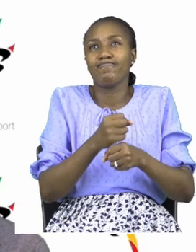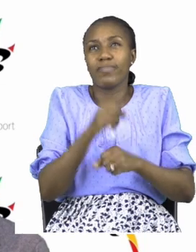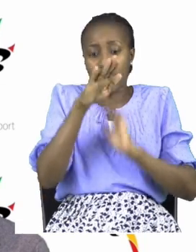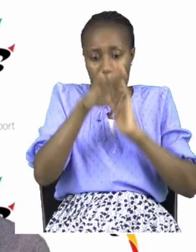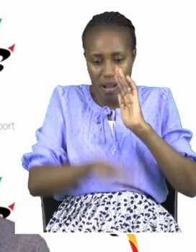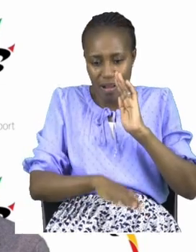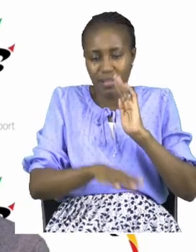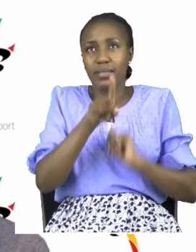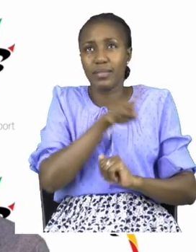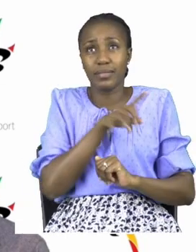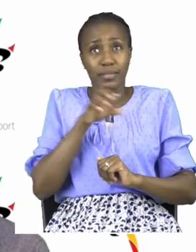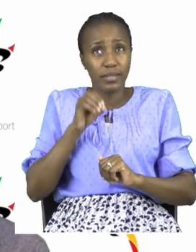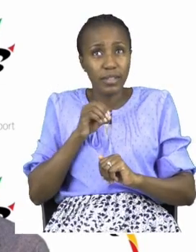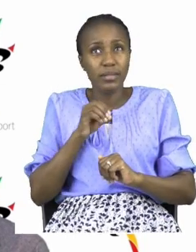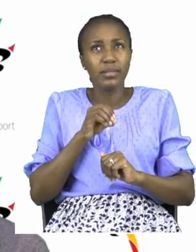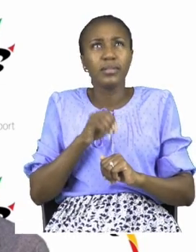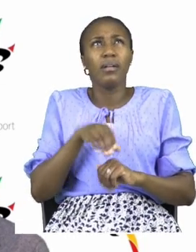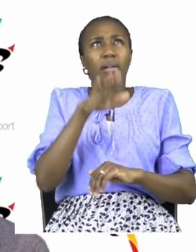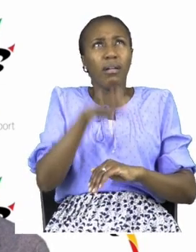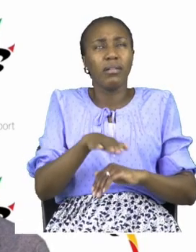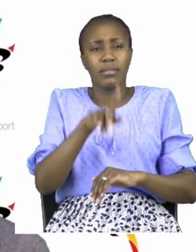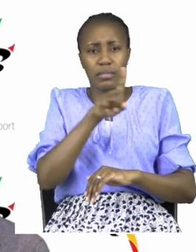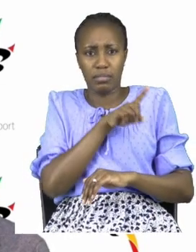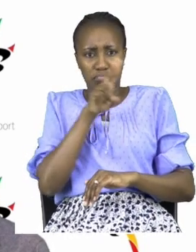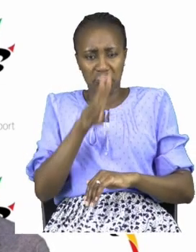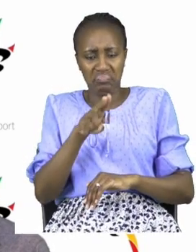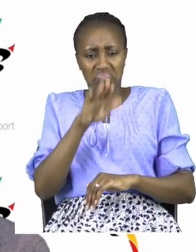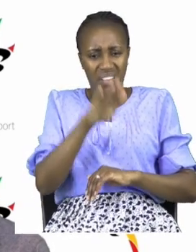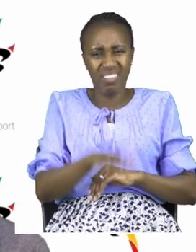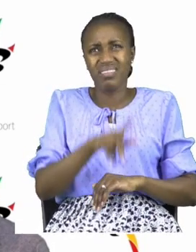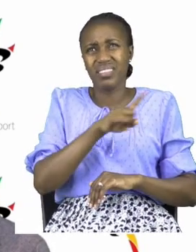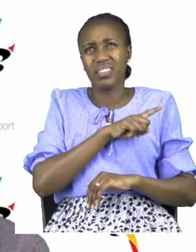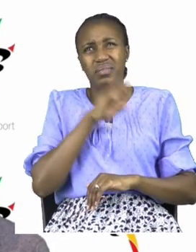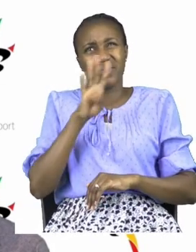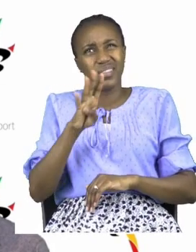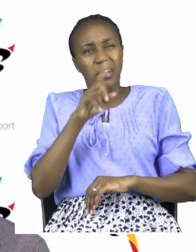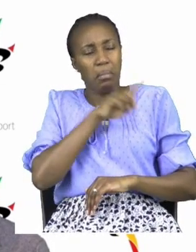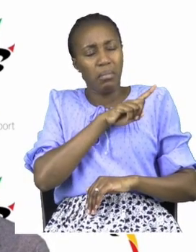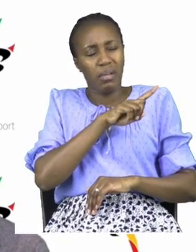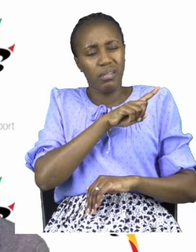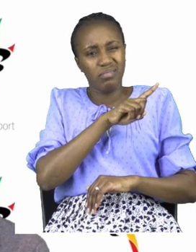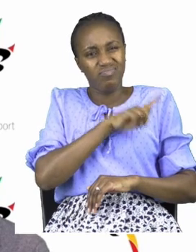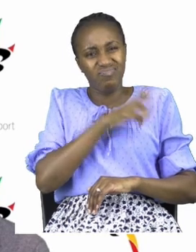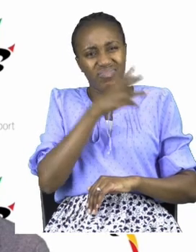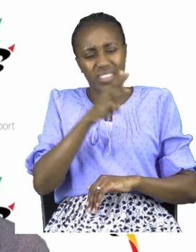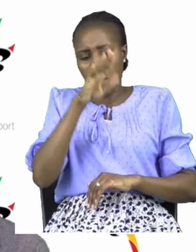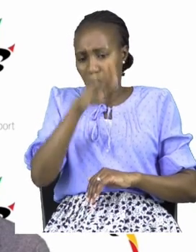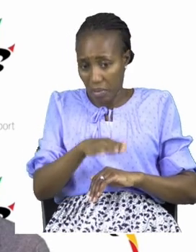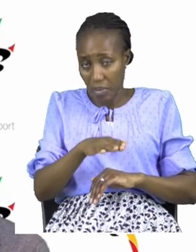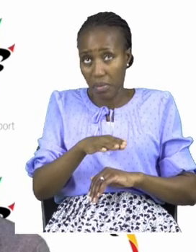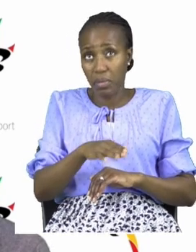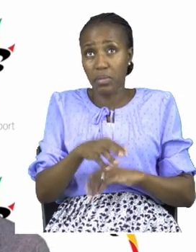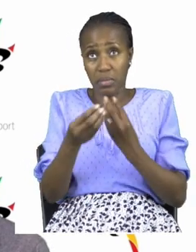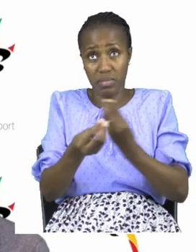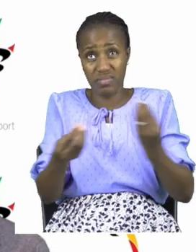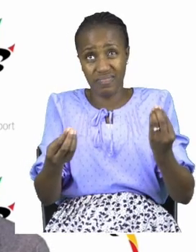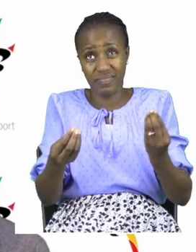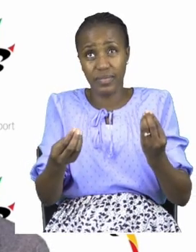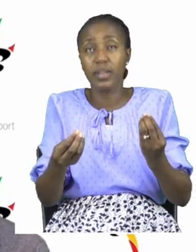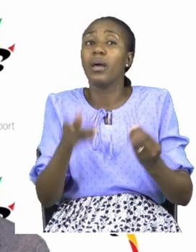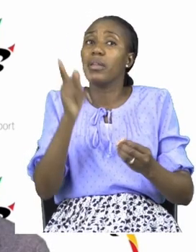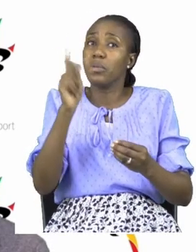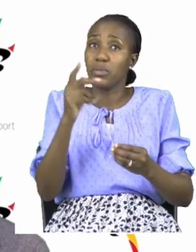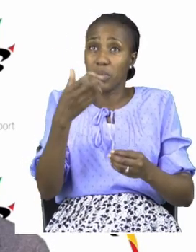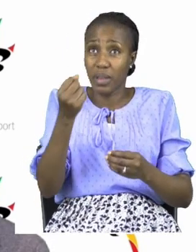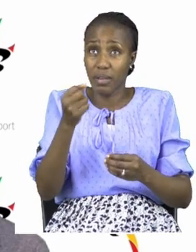under 10s, under 12, under 14, under 16, under 18. Those are the junior category. Then you got the